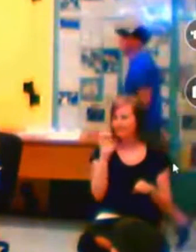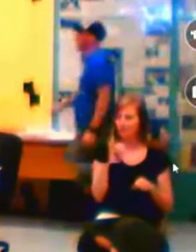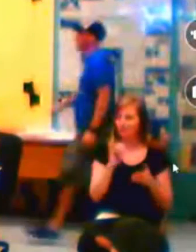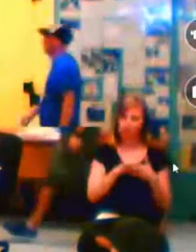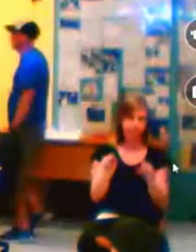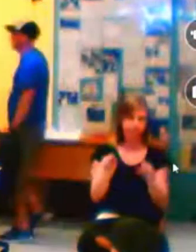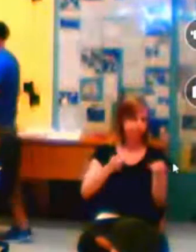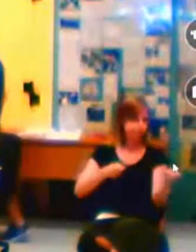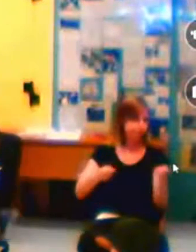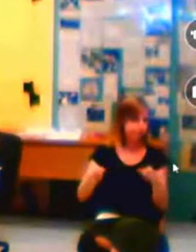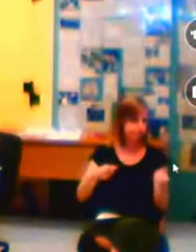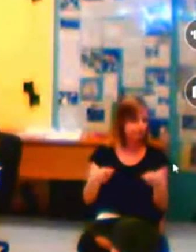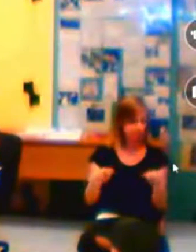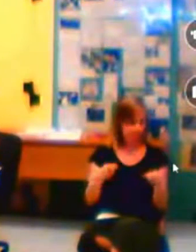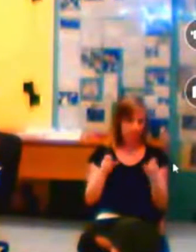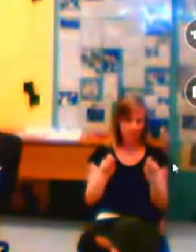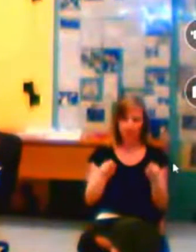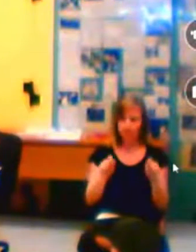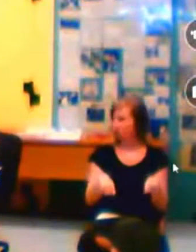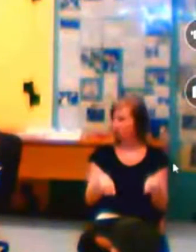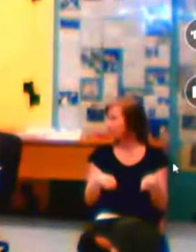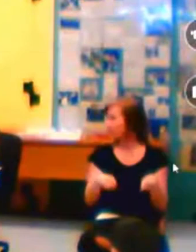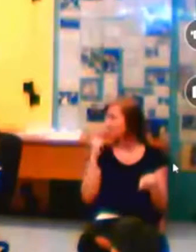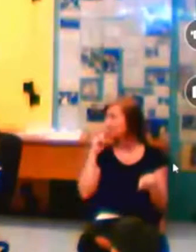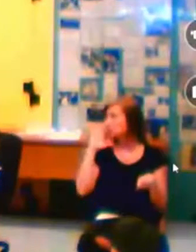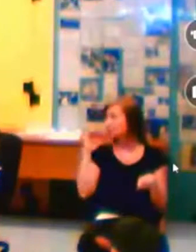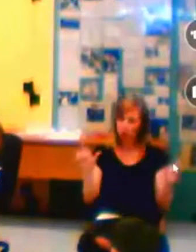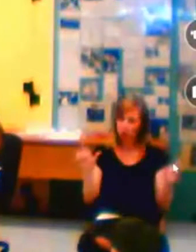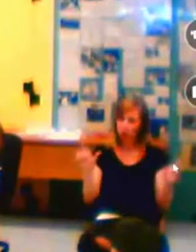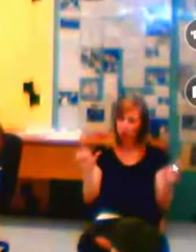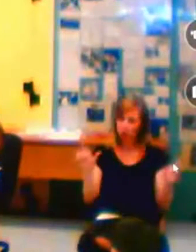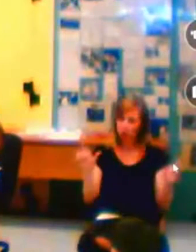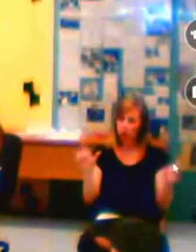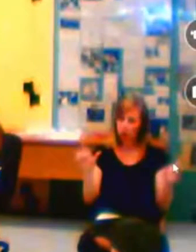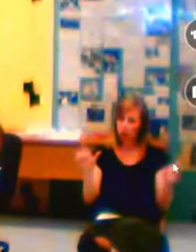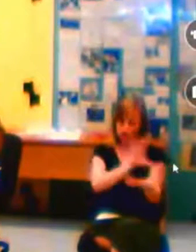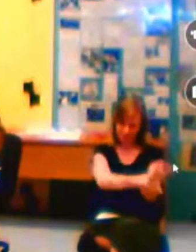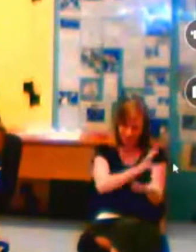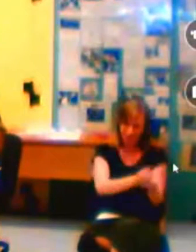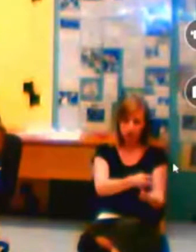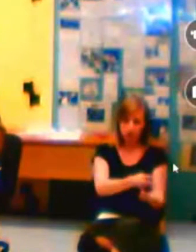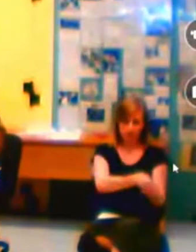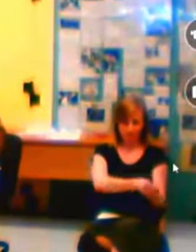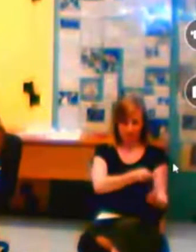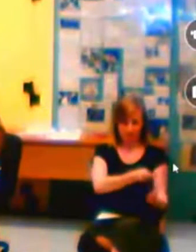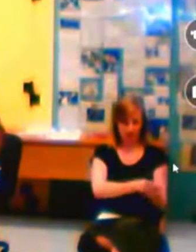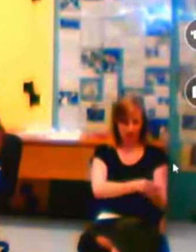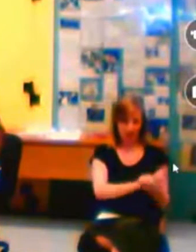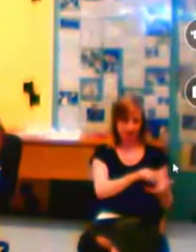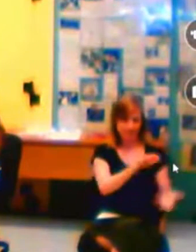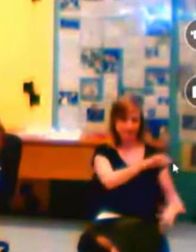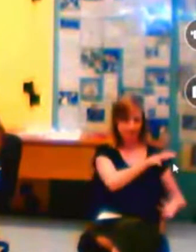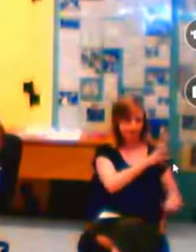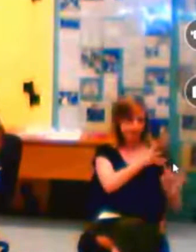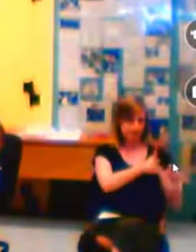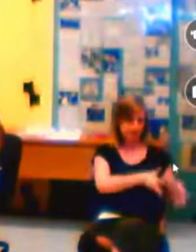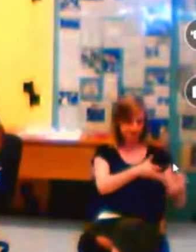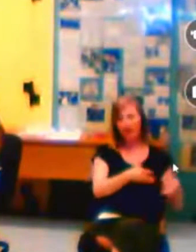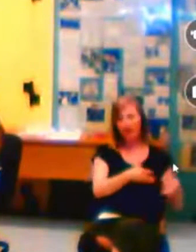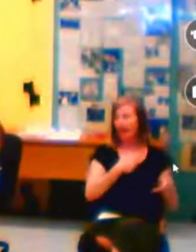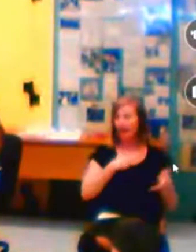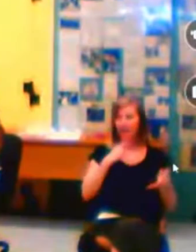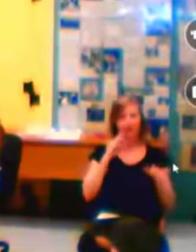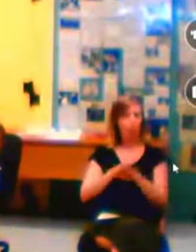And it's a huge chance for crony capitalism here, I might point out, because there's no accountability. There's a budget of maybe 30